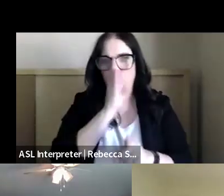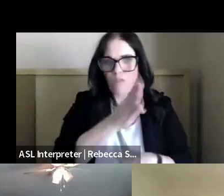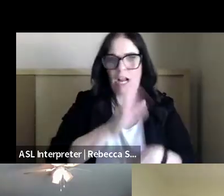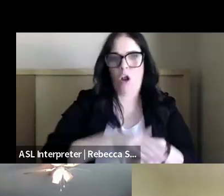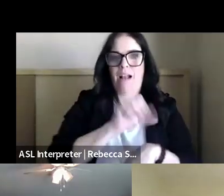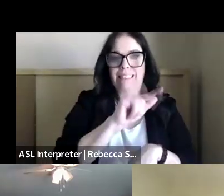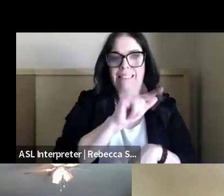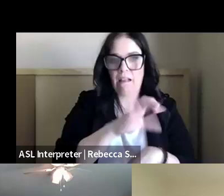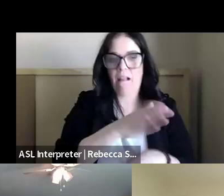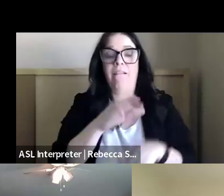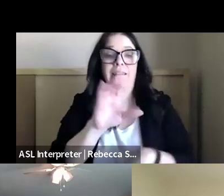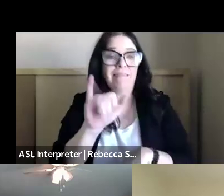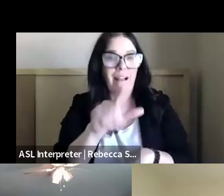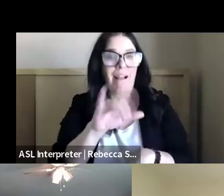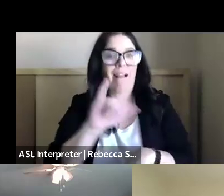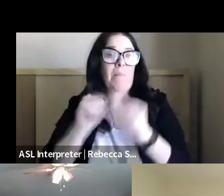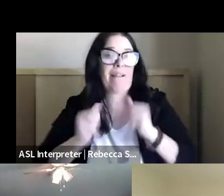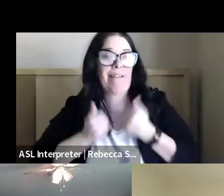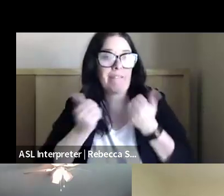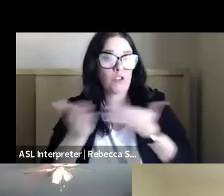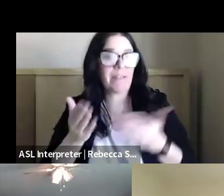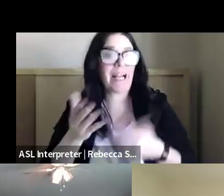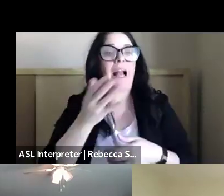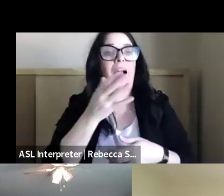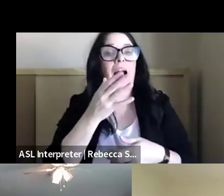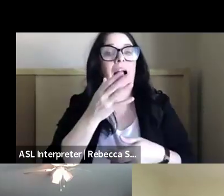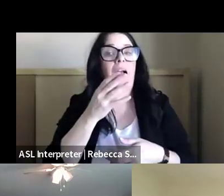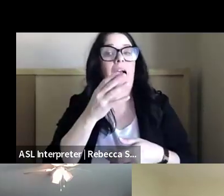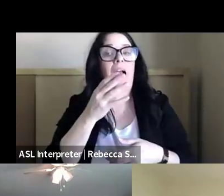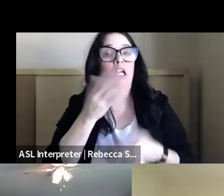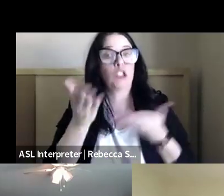IL services, and or process of funding?